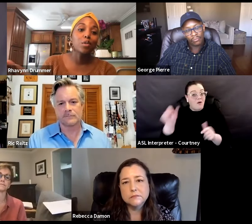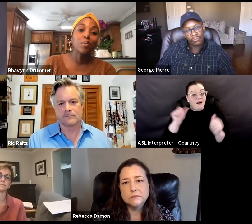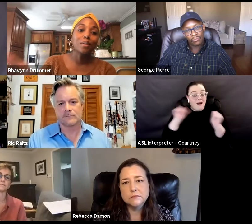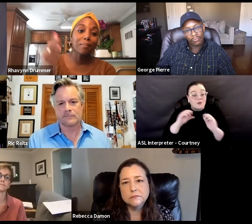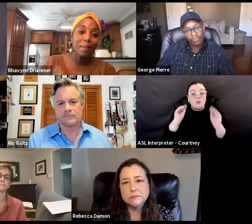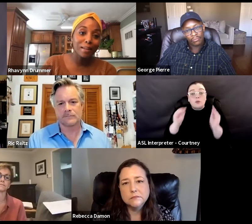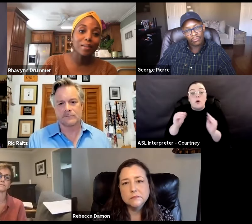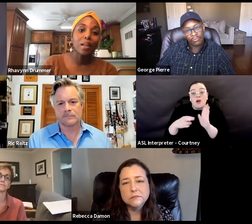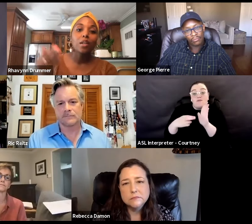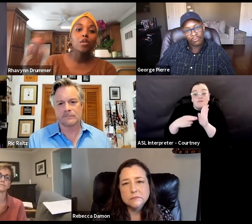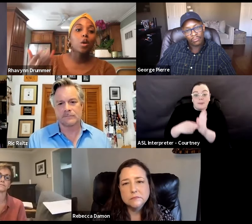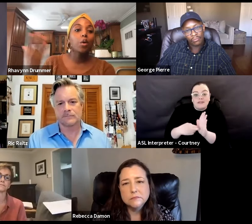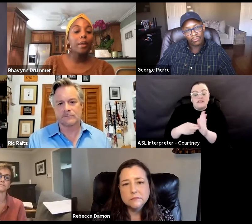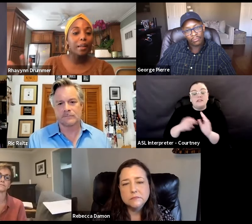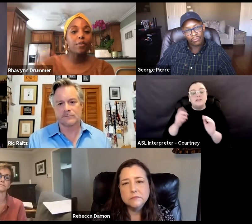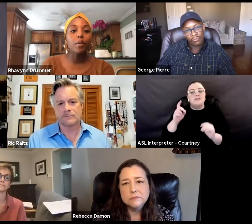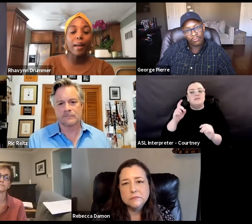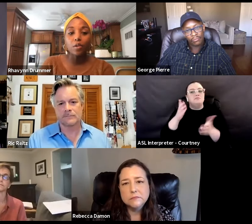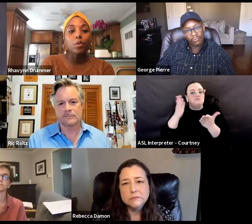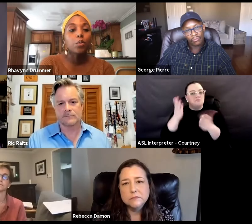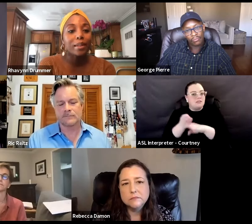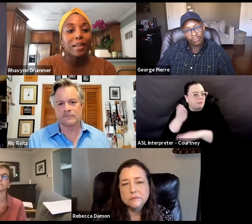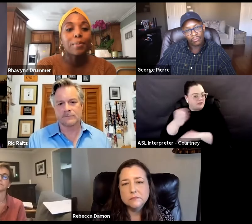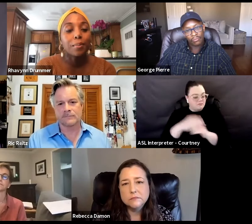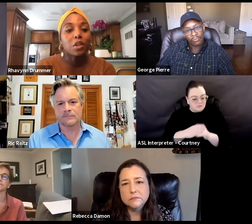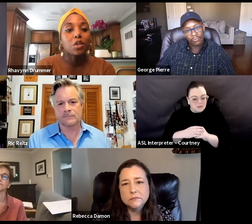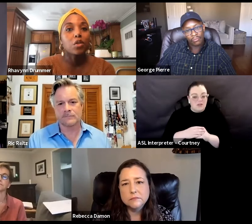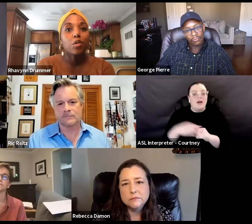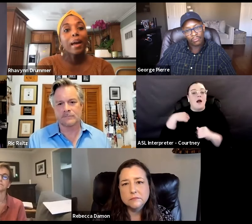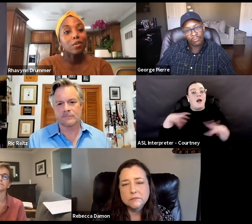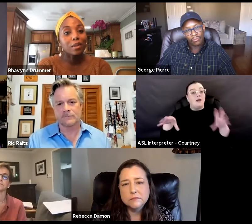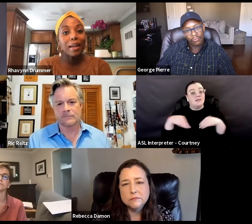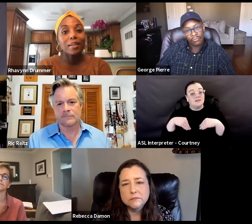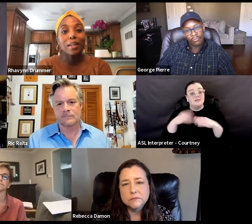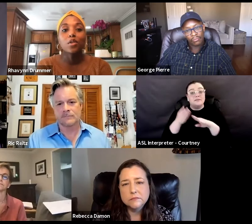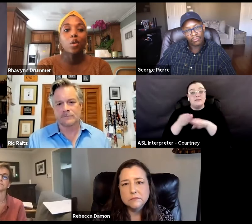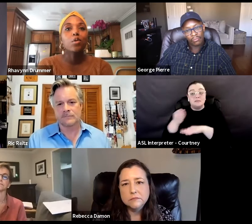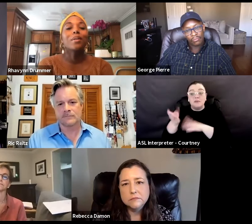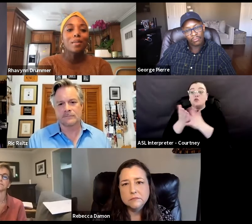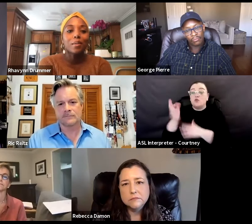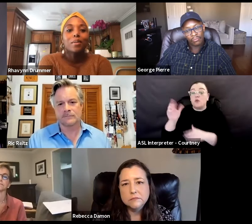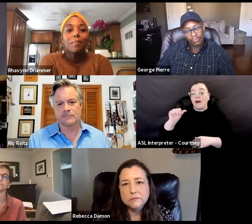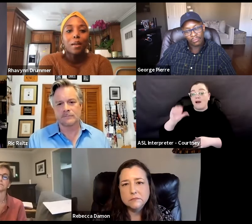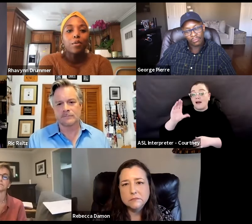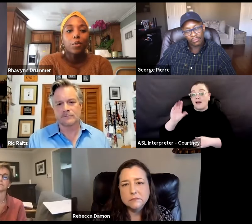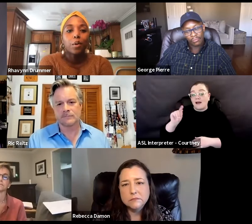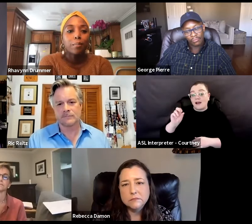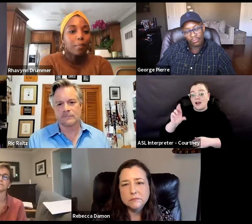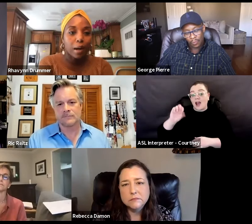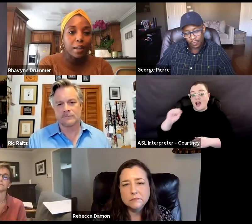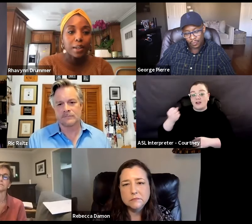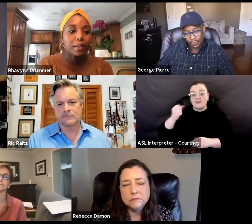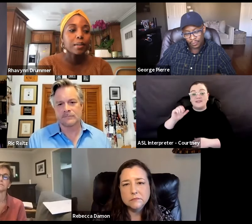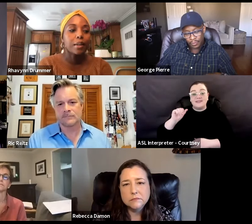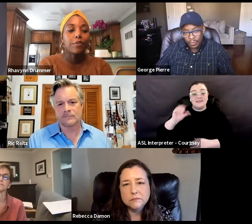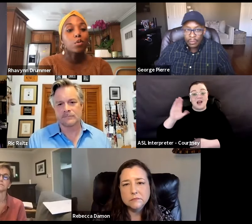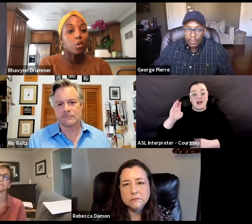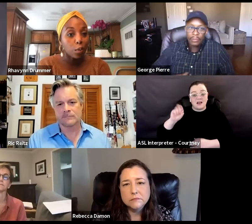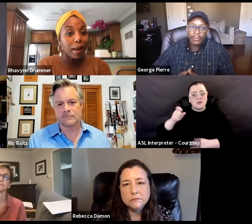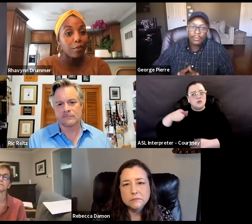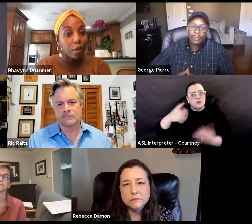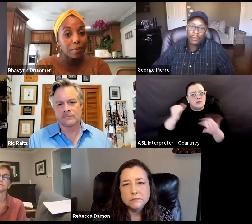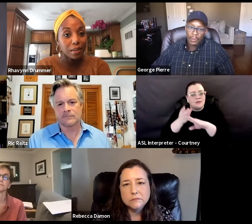representation to submit. So if I do accept submissions through Actors Access, so you can still submit for my projects if